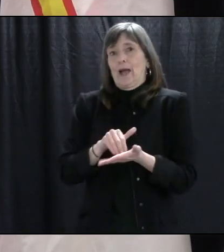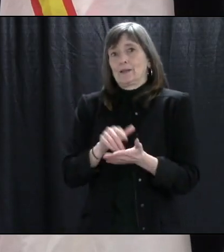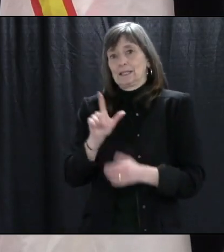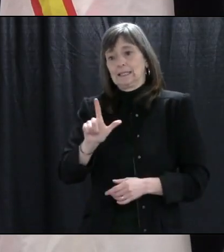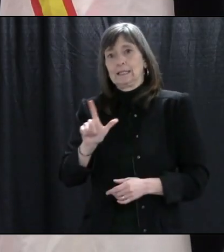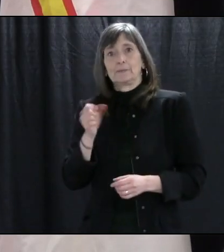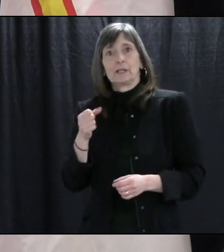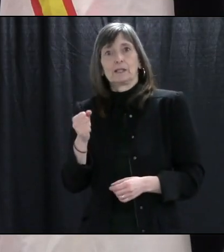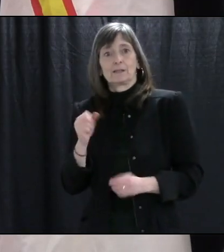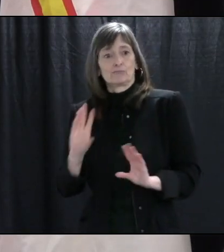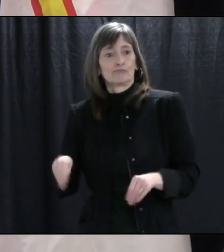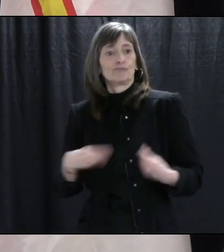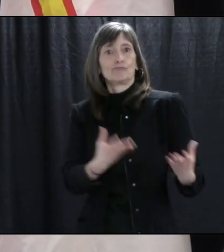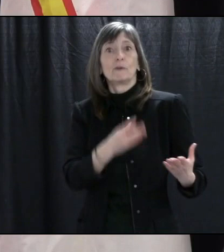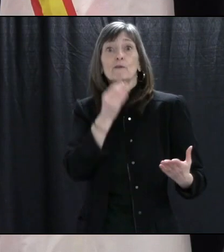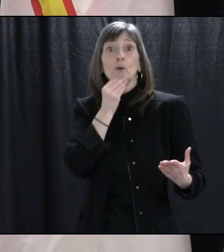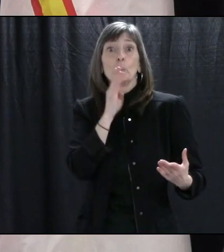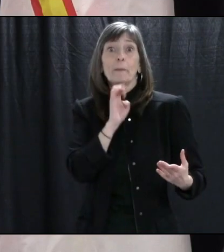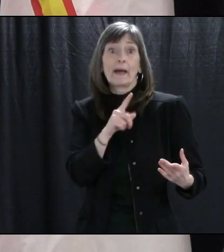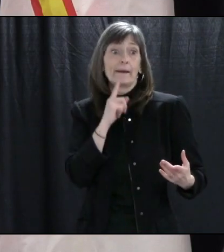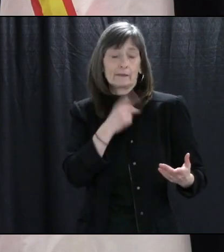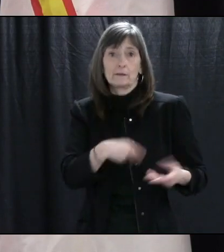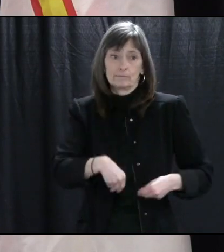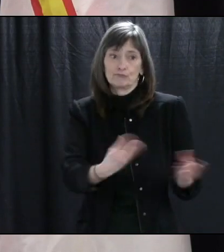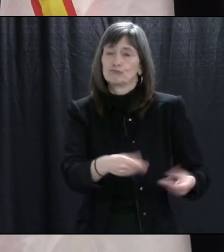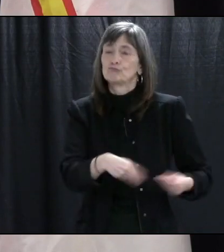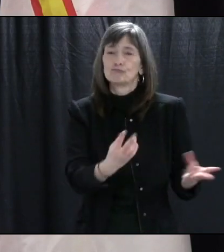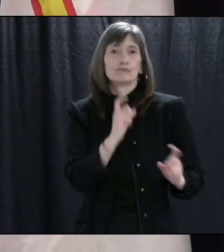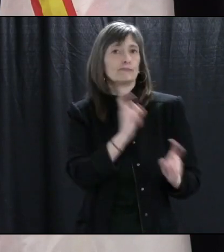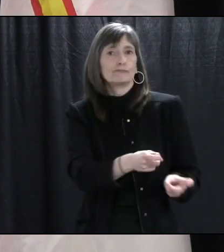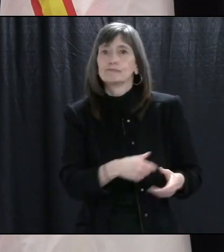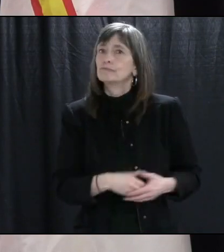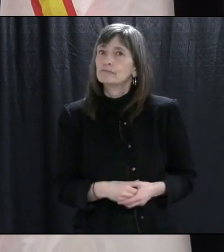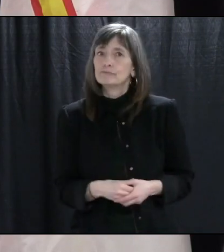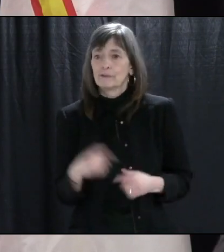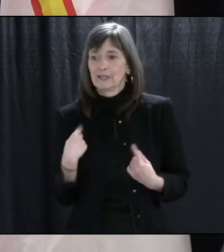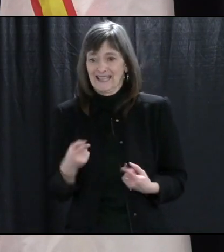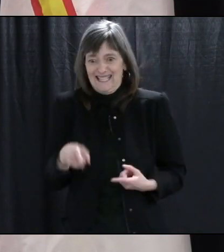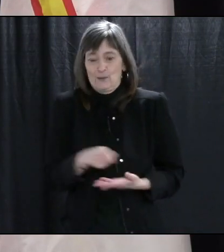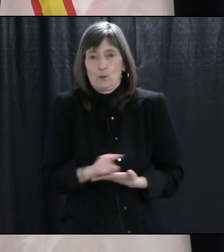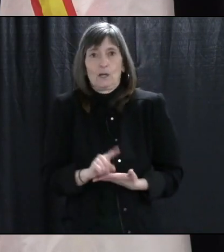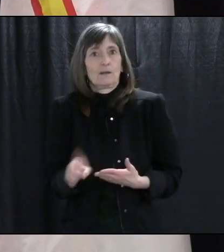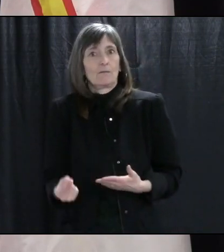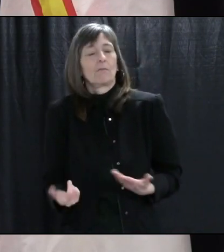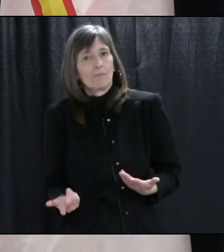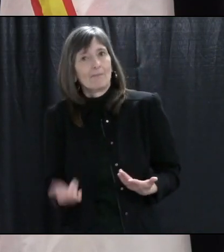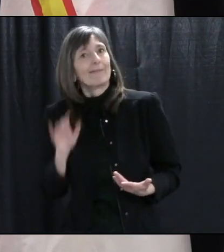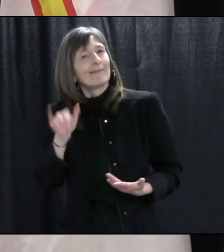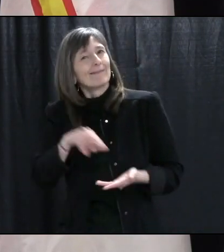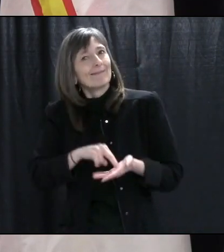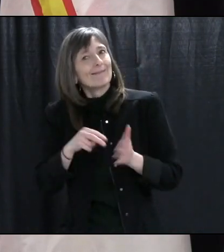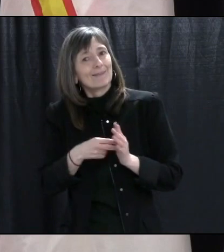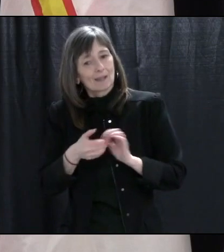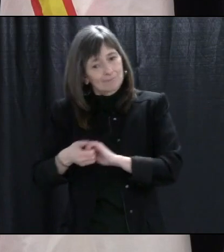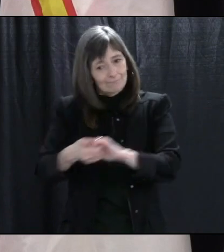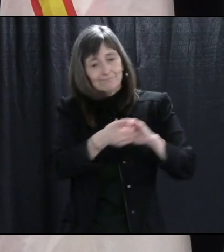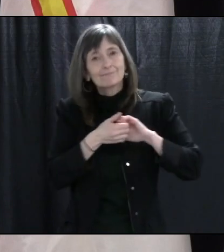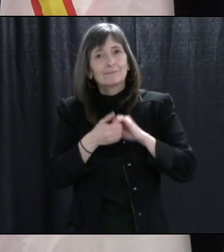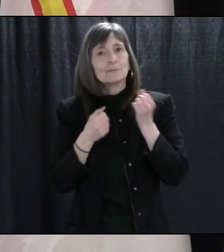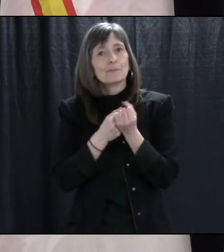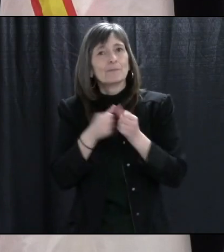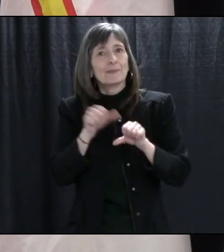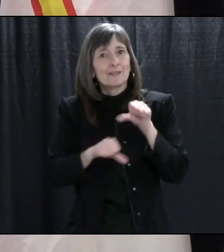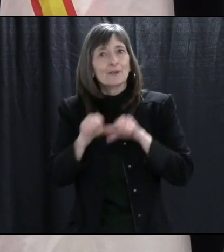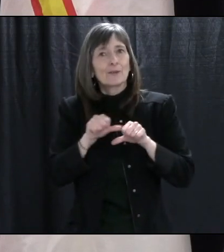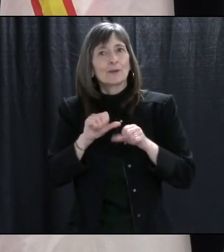food banks in the last week. That is what community is all about. That is what it means by working together to support one